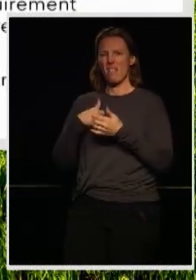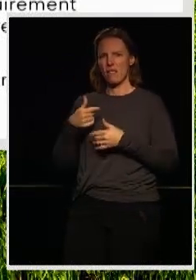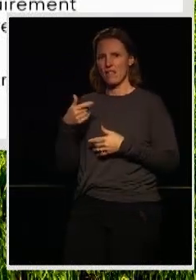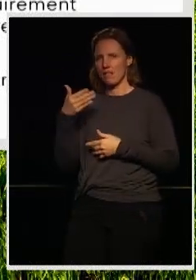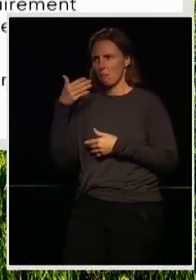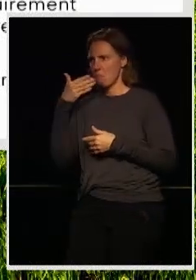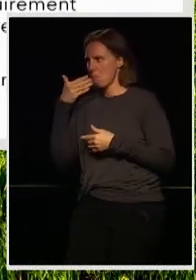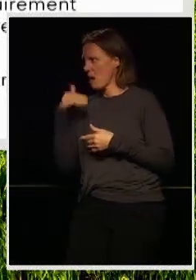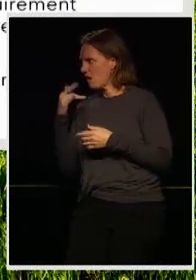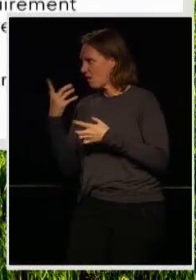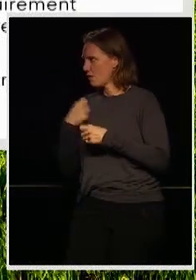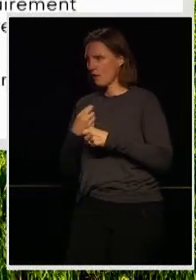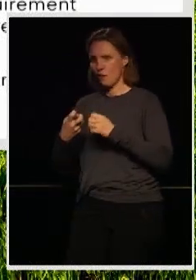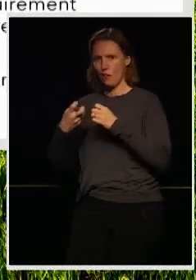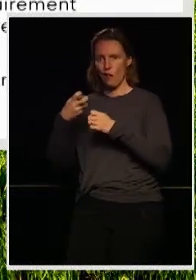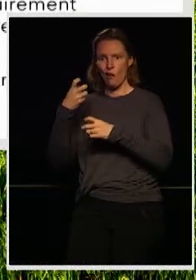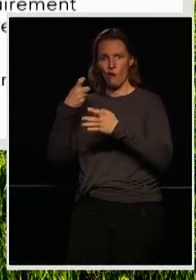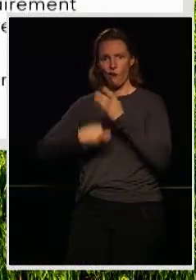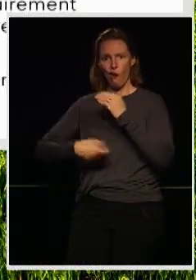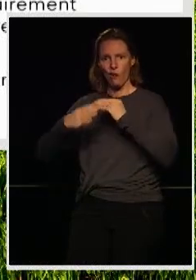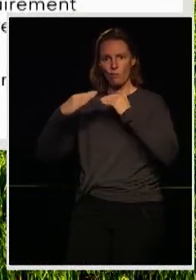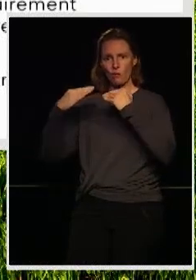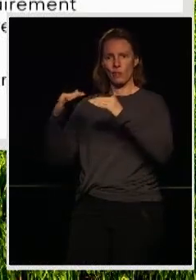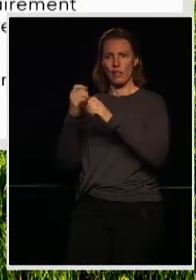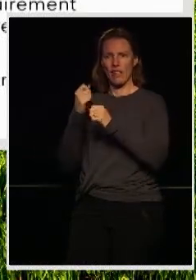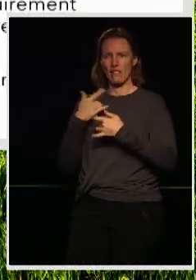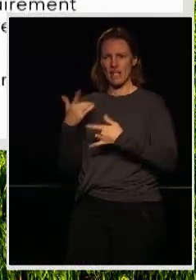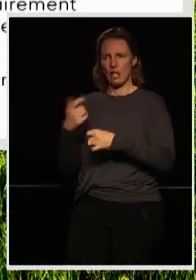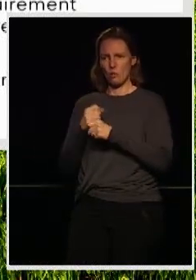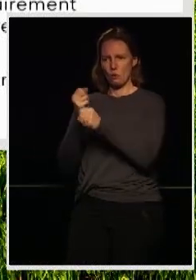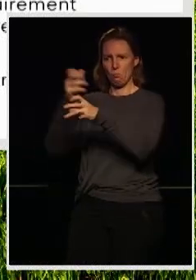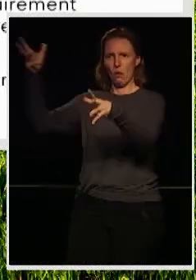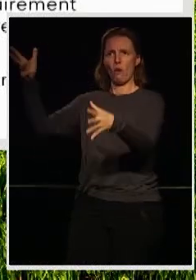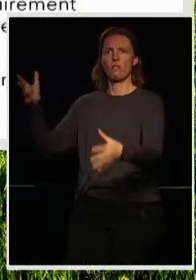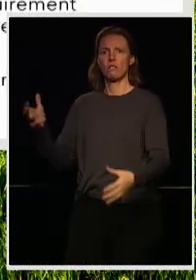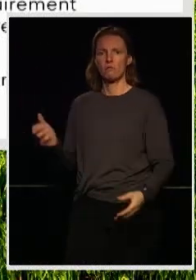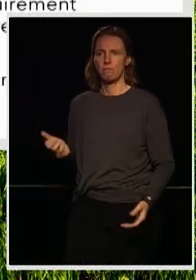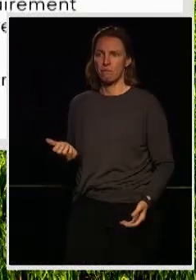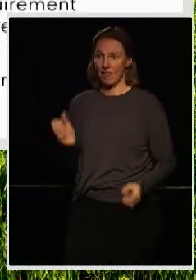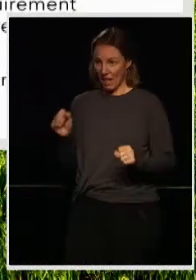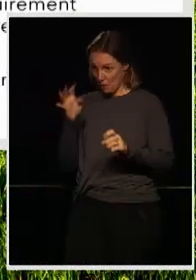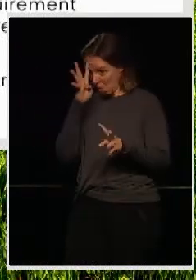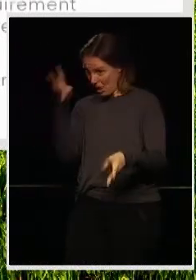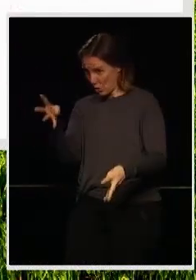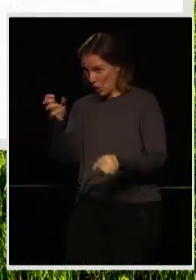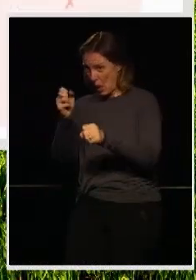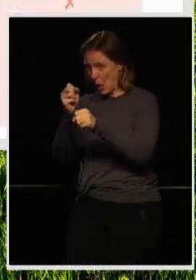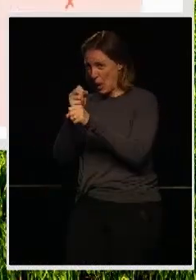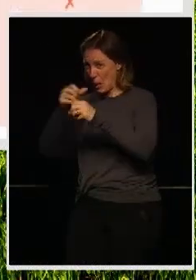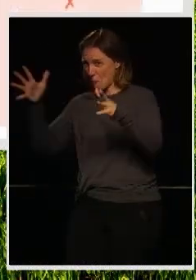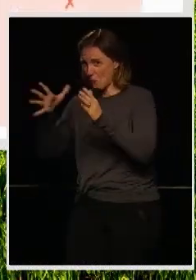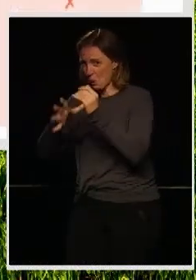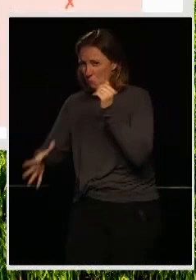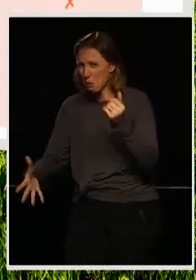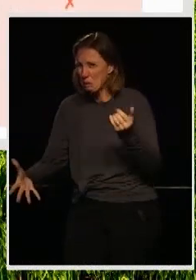downsides is that it's cost restrictive and it has a tendency to explode. Can you imagine exploding